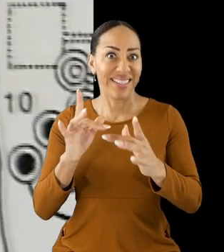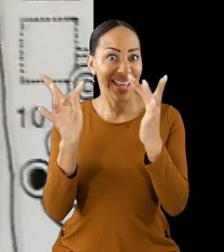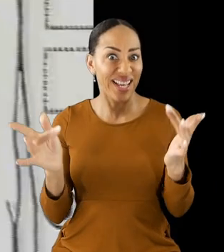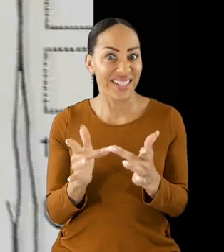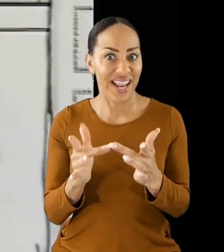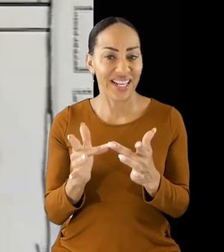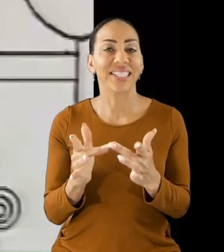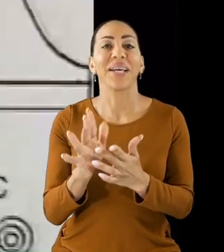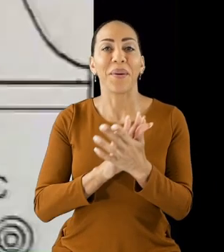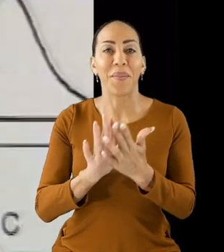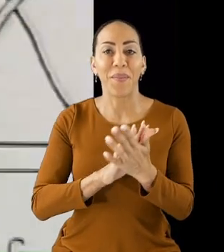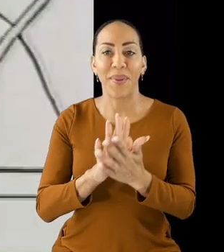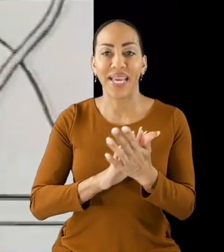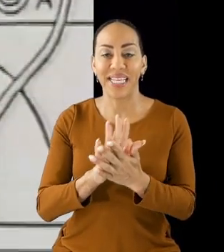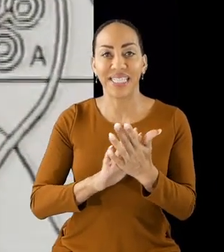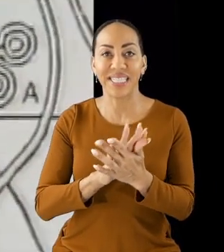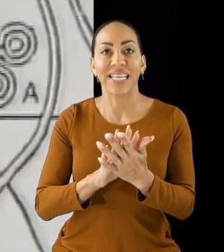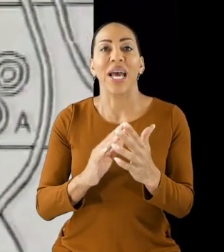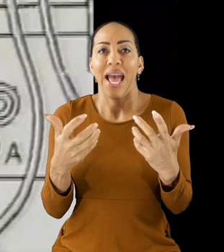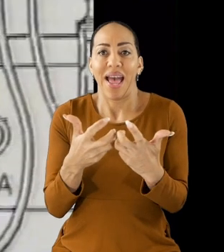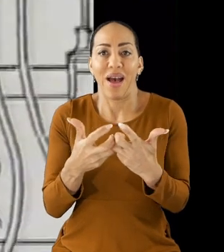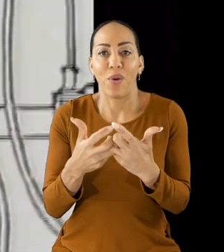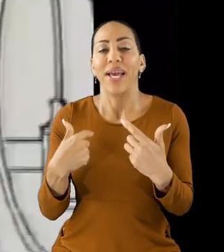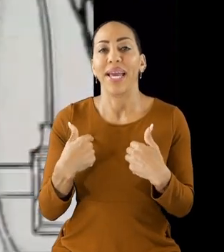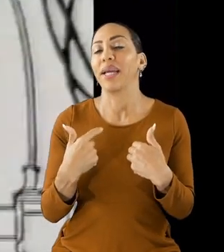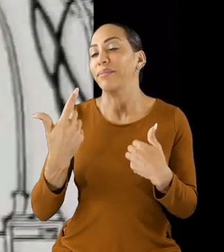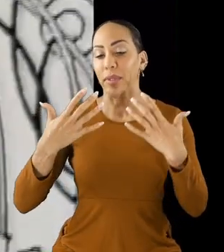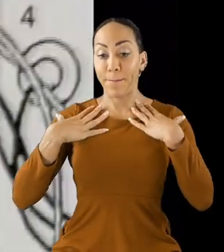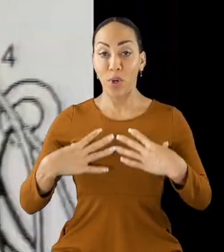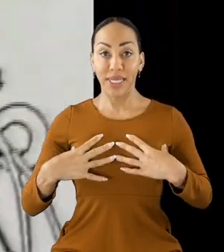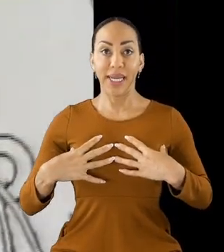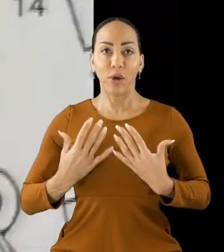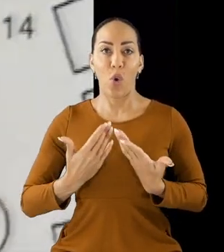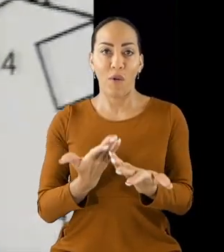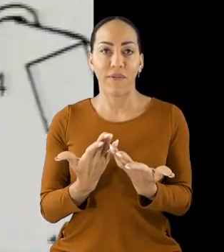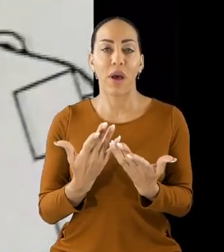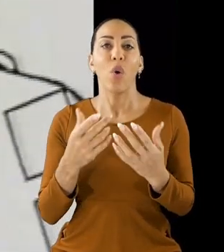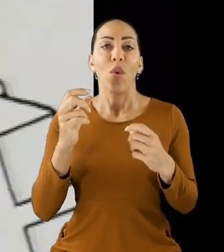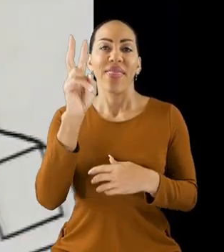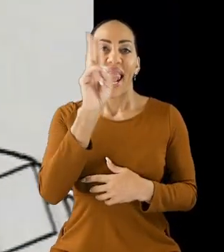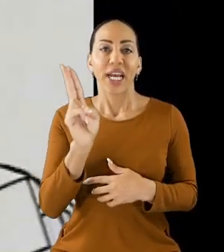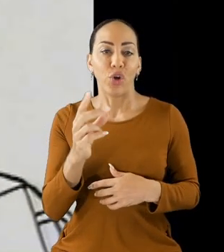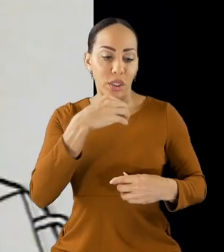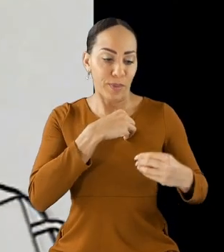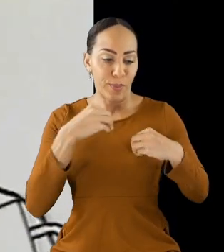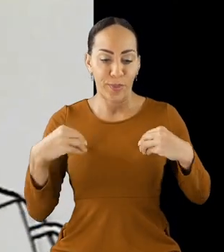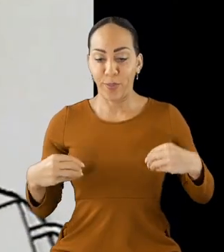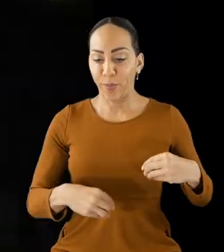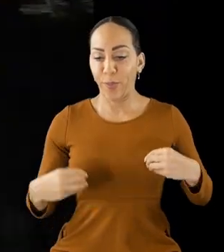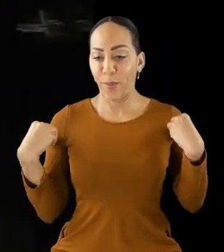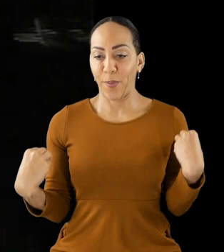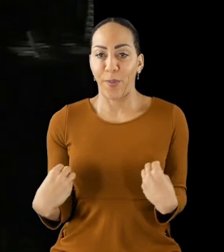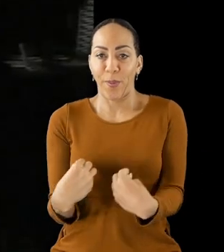his quest to converge humans and machines, he attached electrodes all over his body. Internet audience members